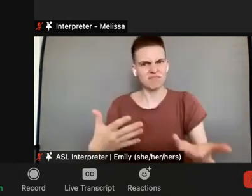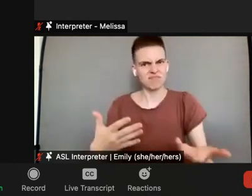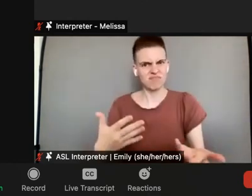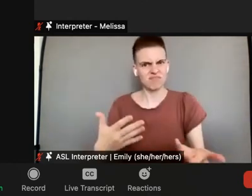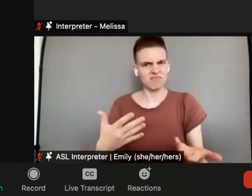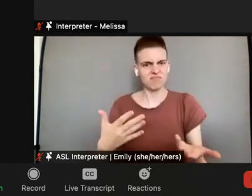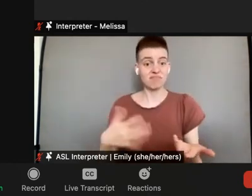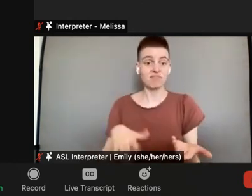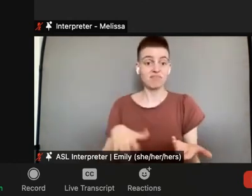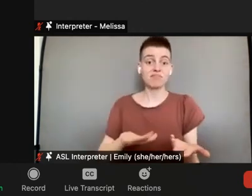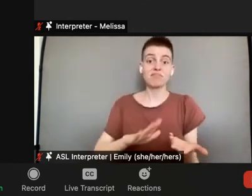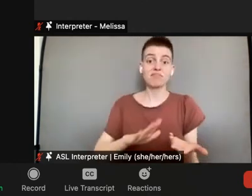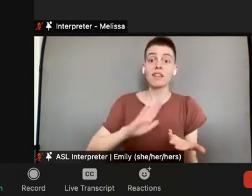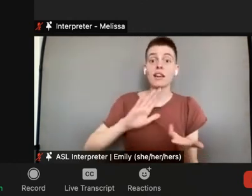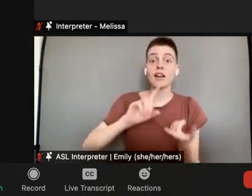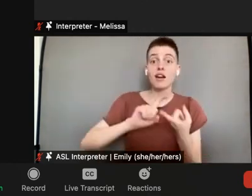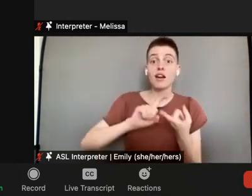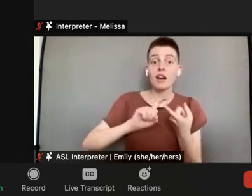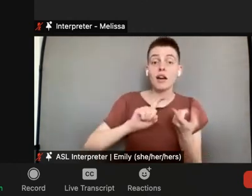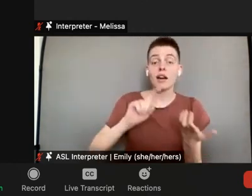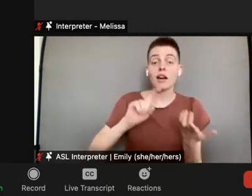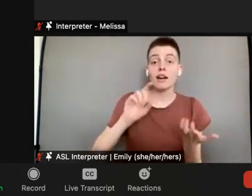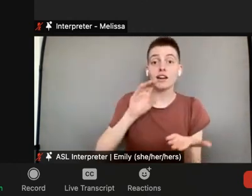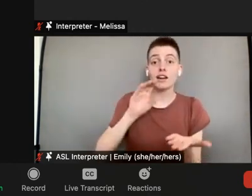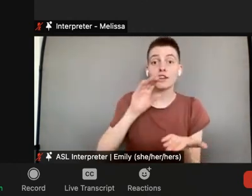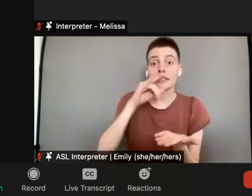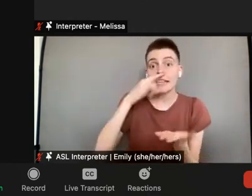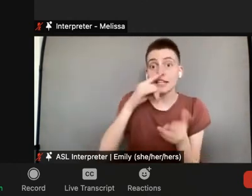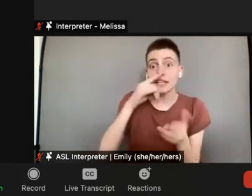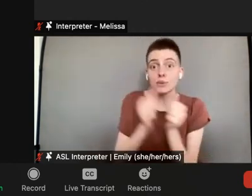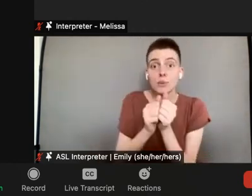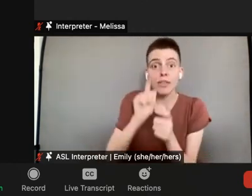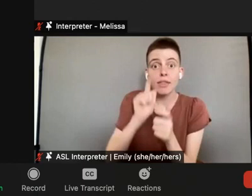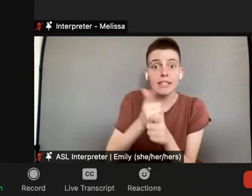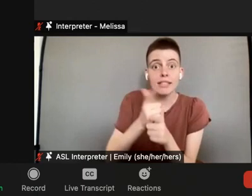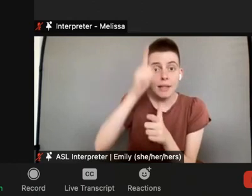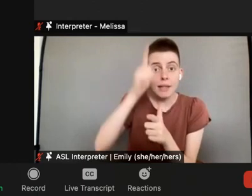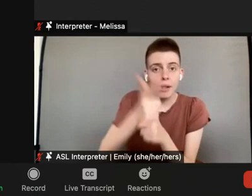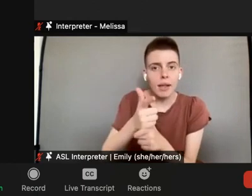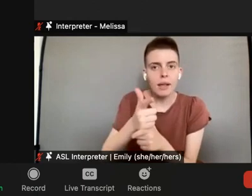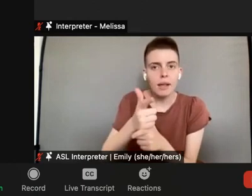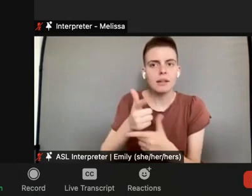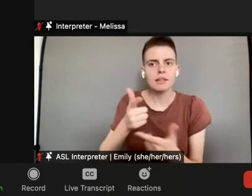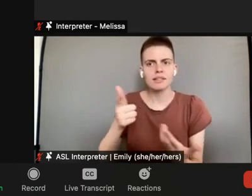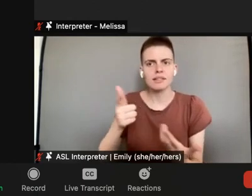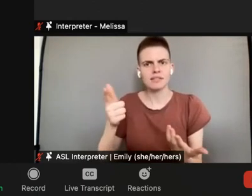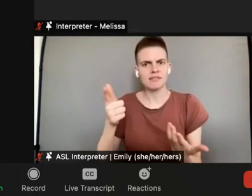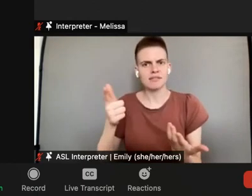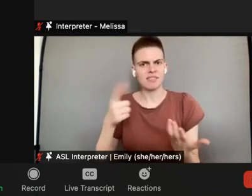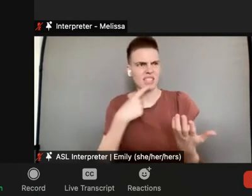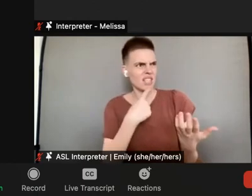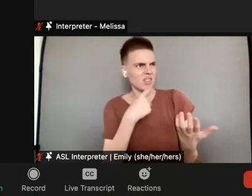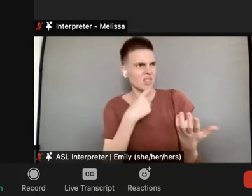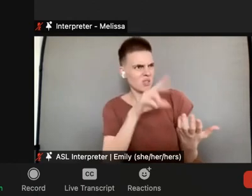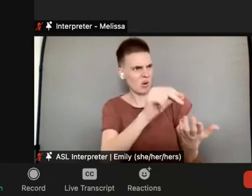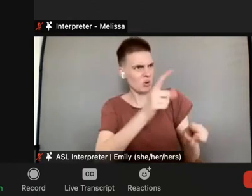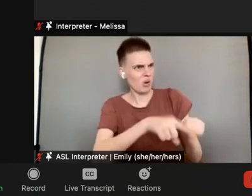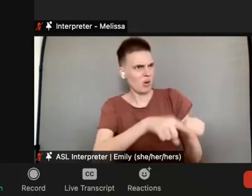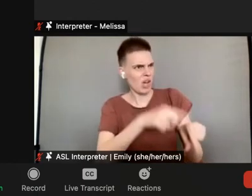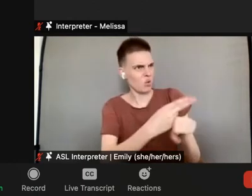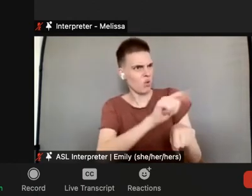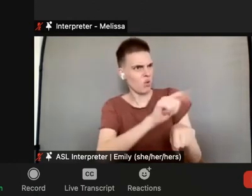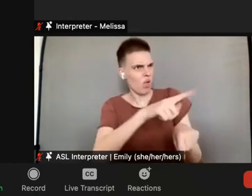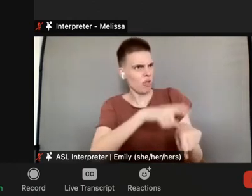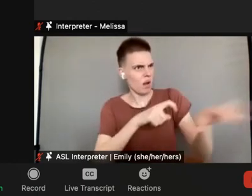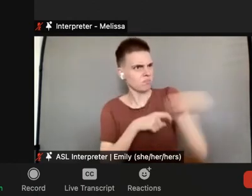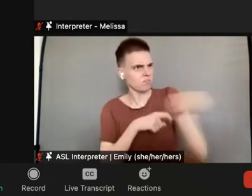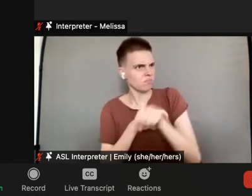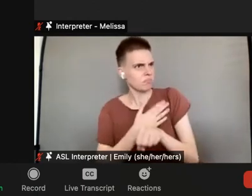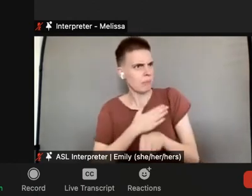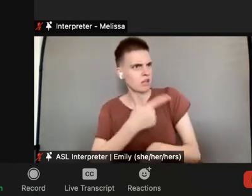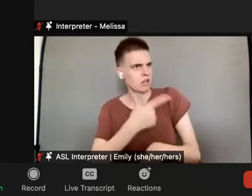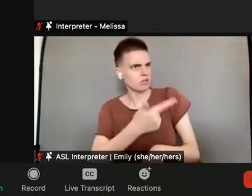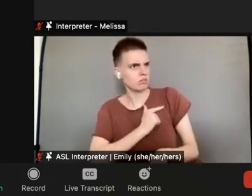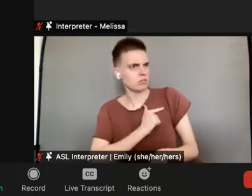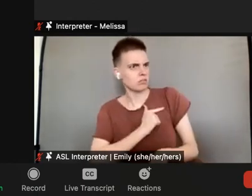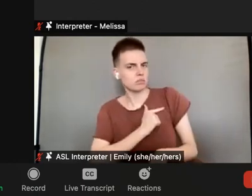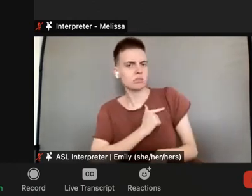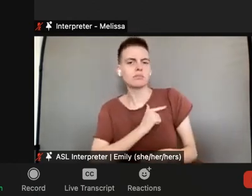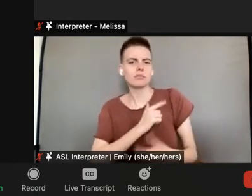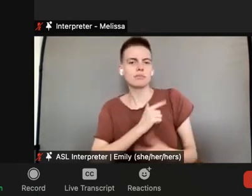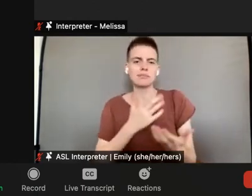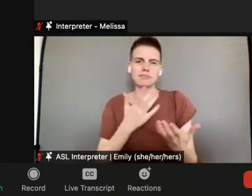child get away with it. It's like, no, you can't have this all the time. It's my turn now. Help the child with